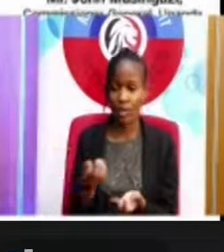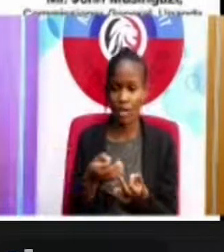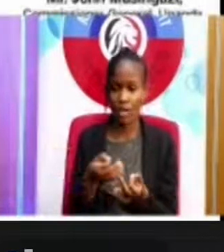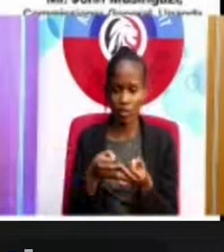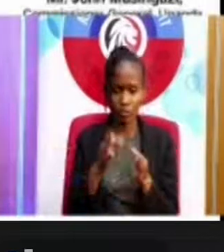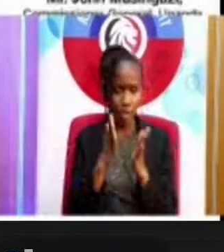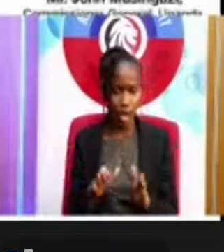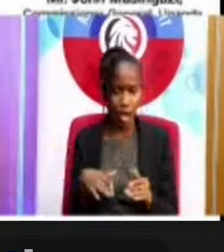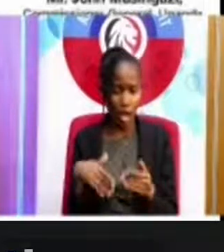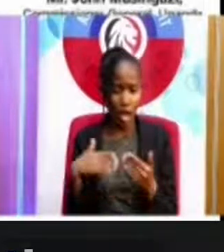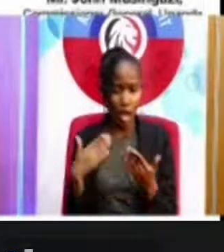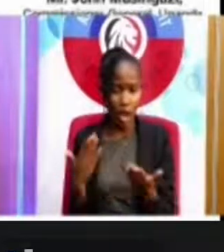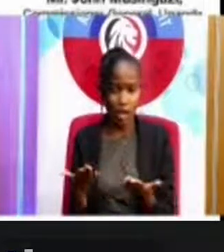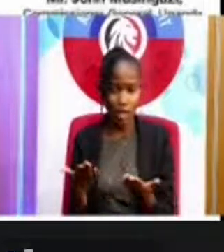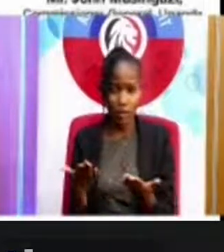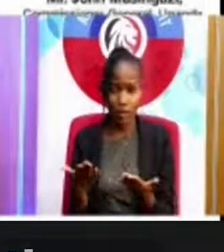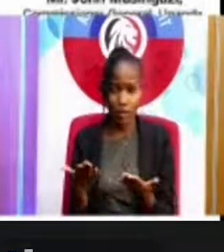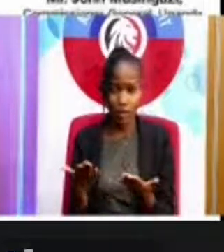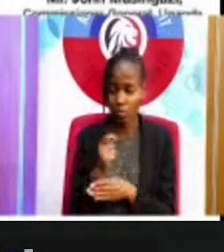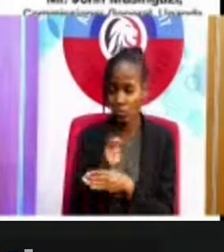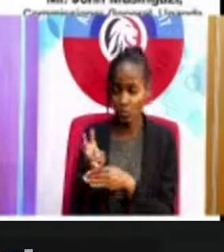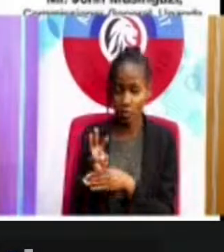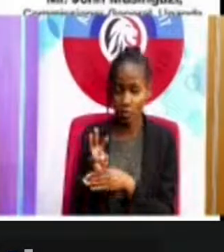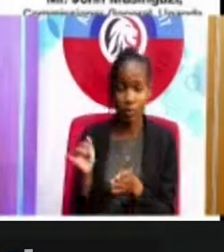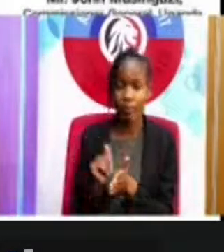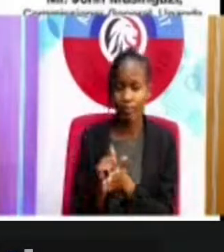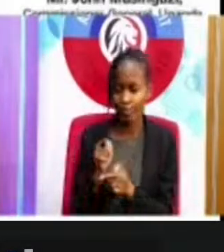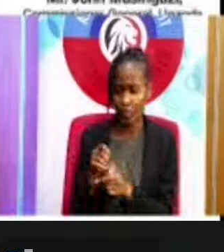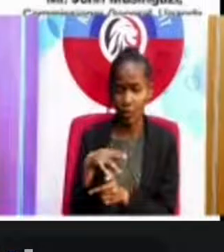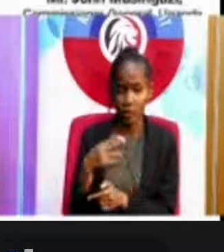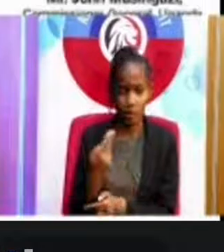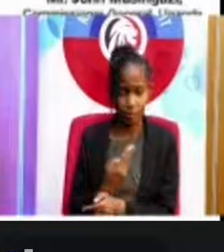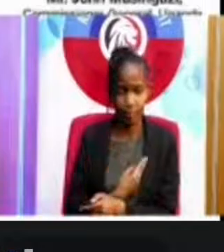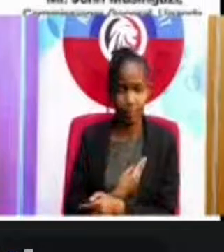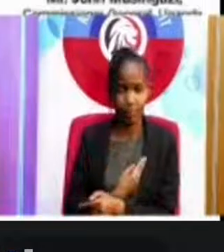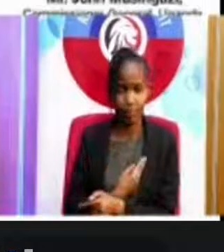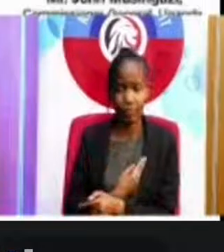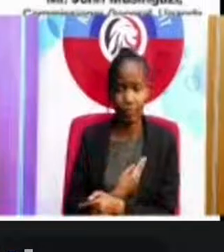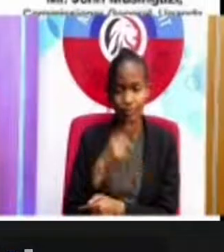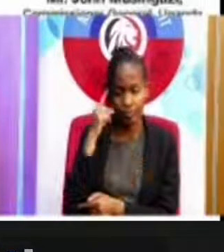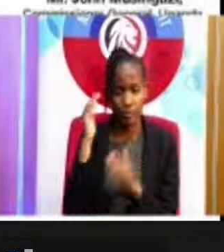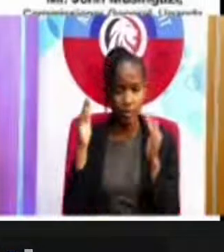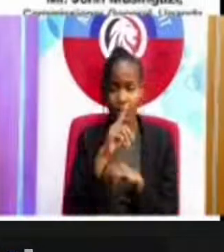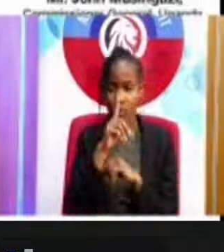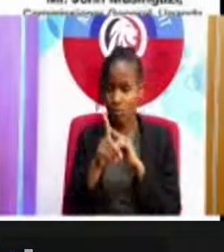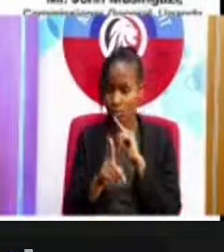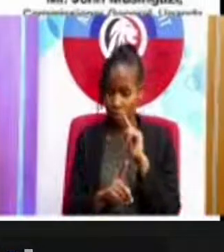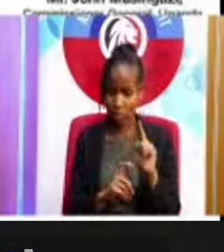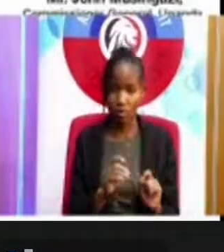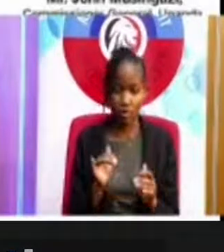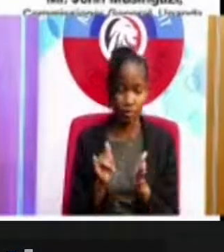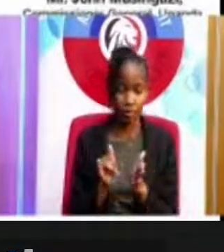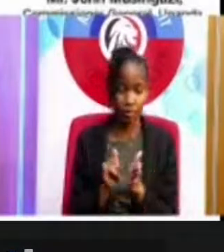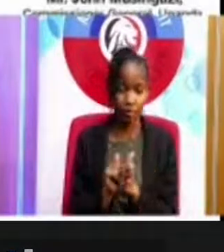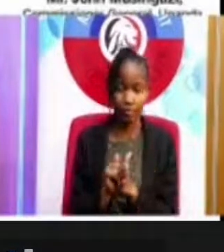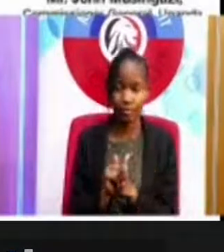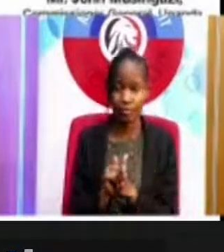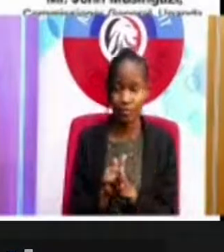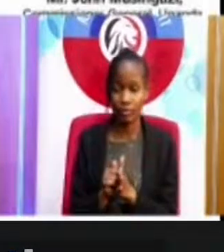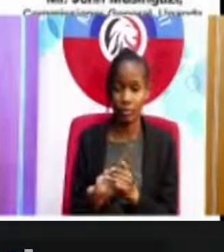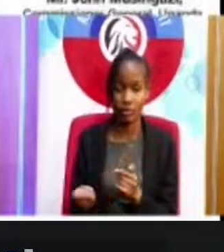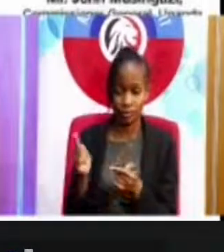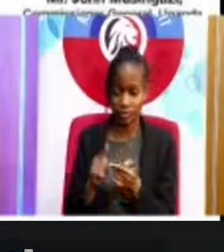them? This for us are the big questions that have arisen as a result